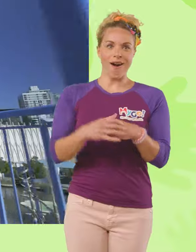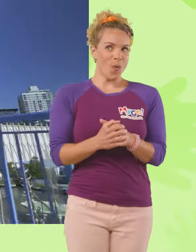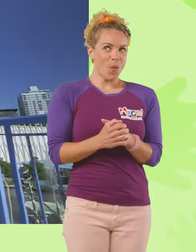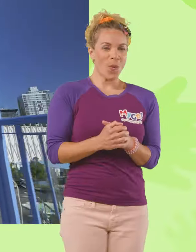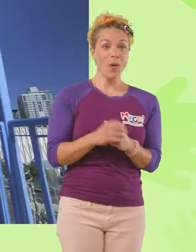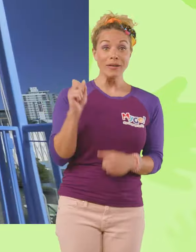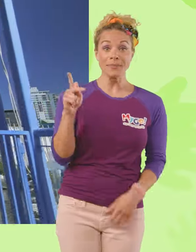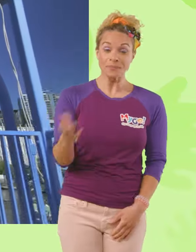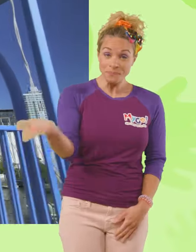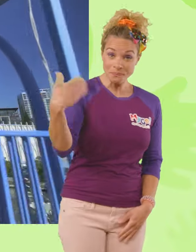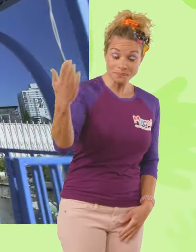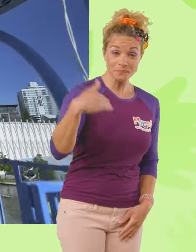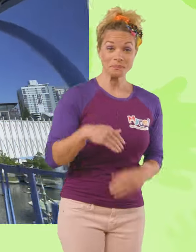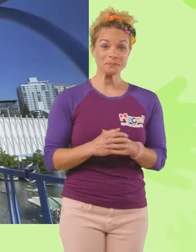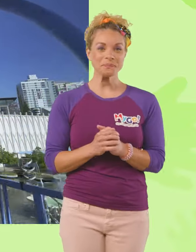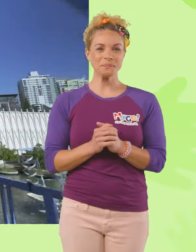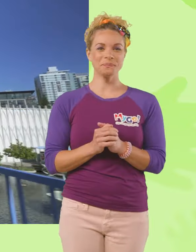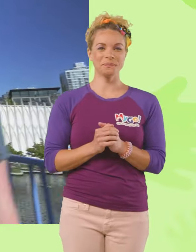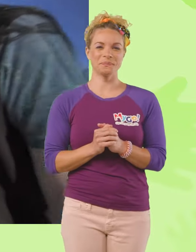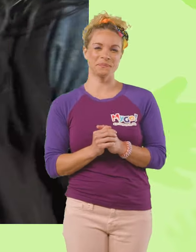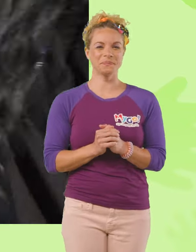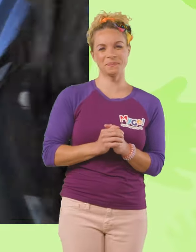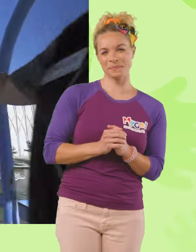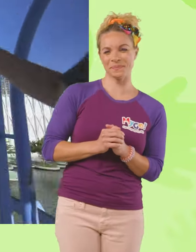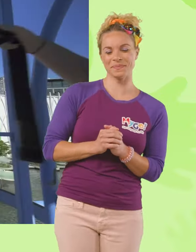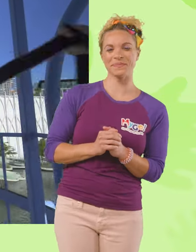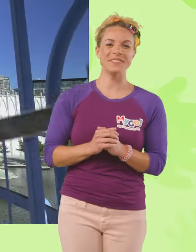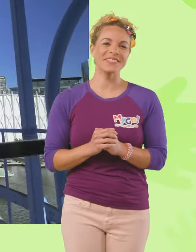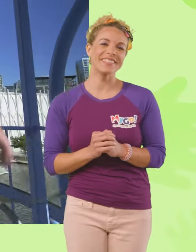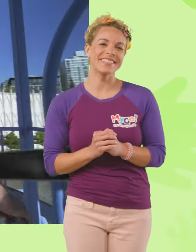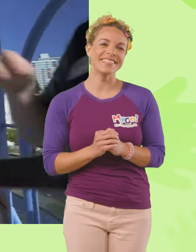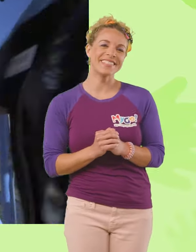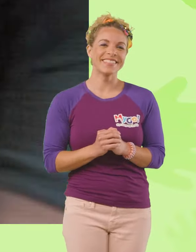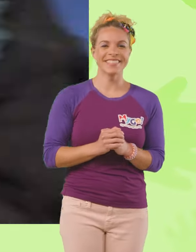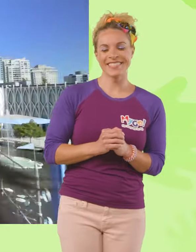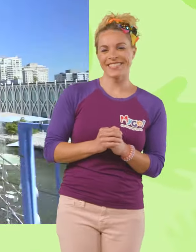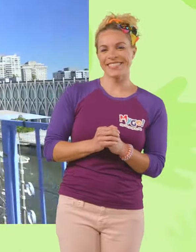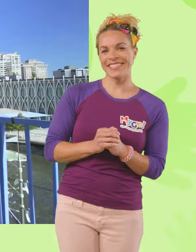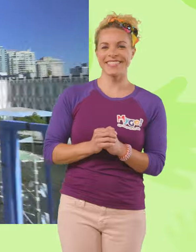Oh, all right. Come on, come here.